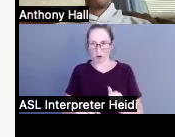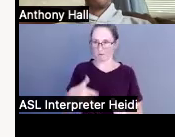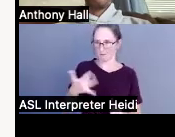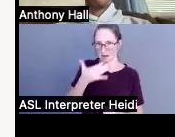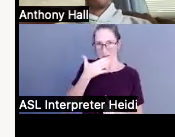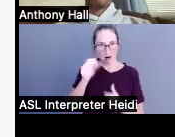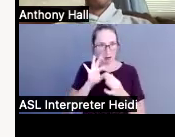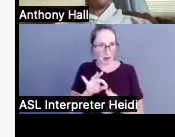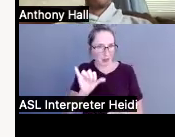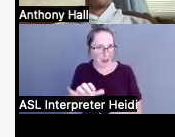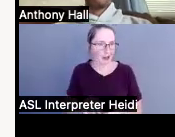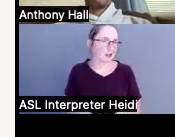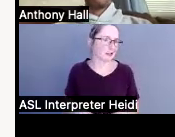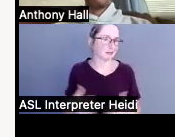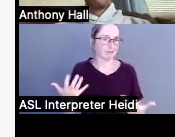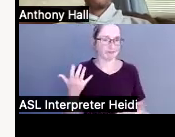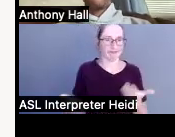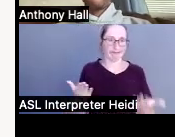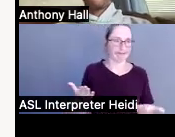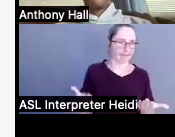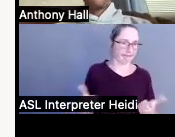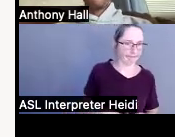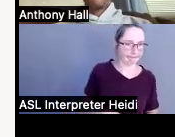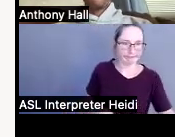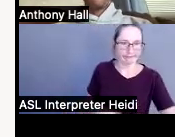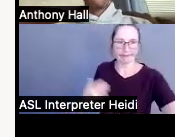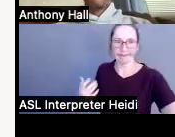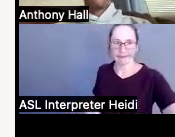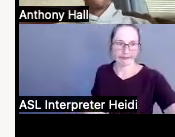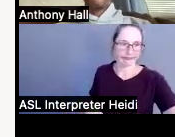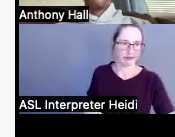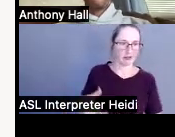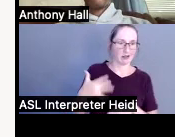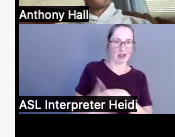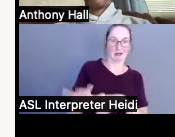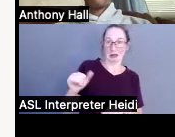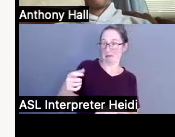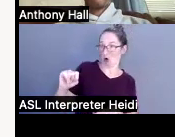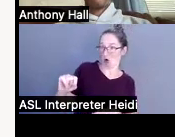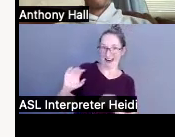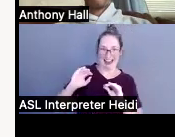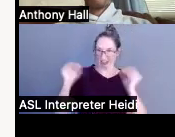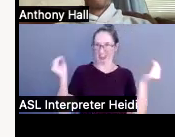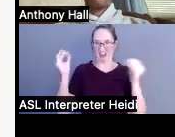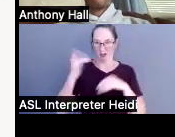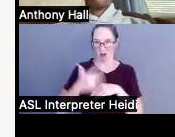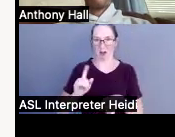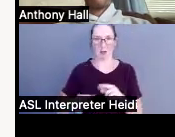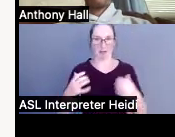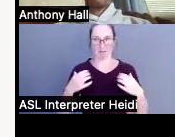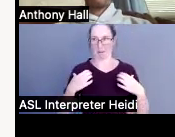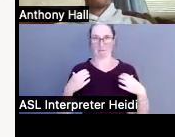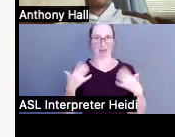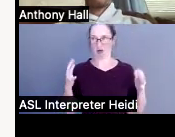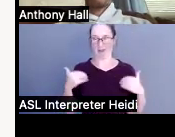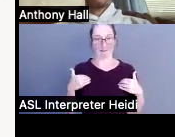that. You know, maybe they just need, they went into an empty apartment with nothing but their backpack.